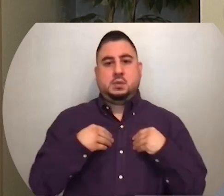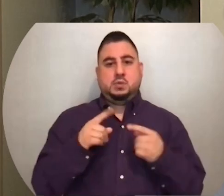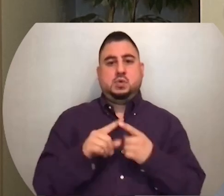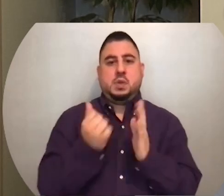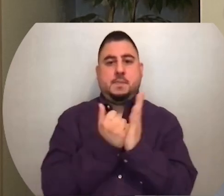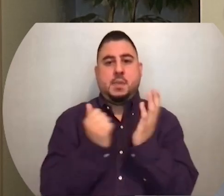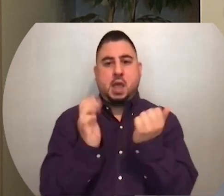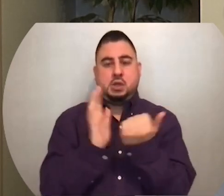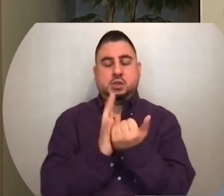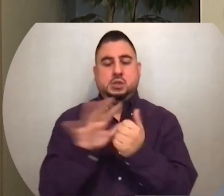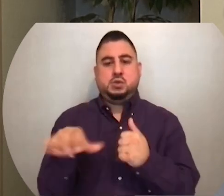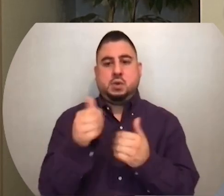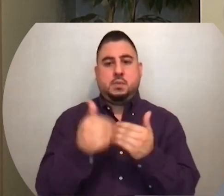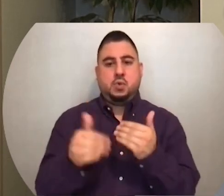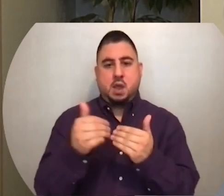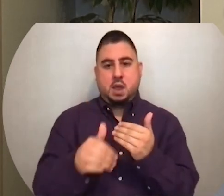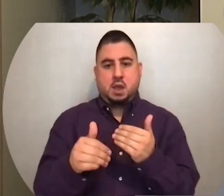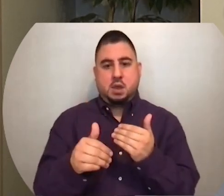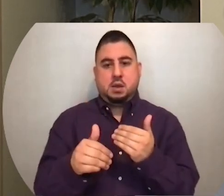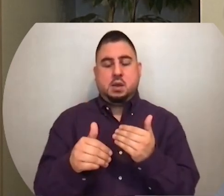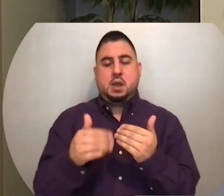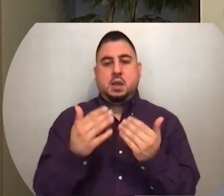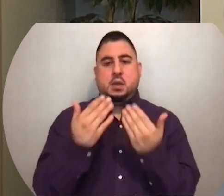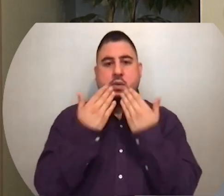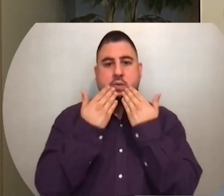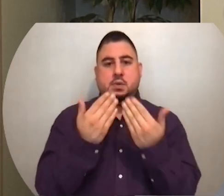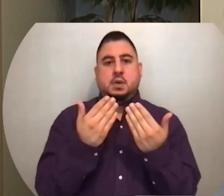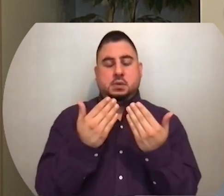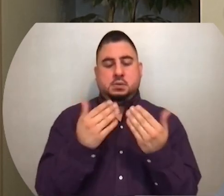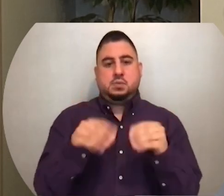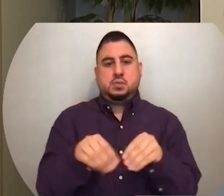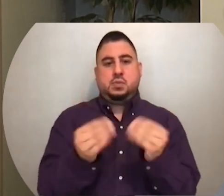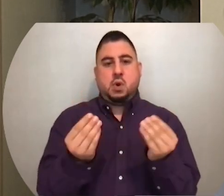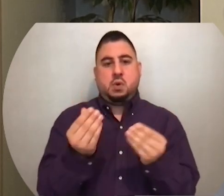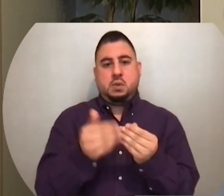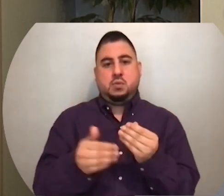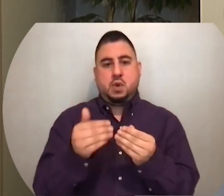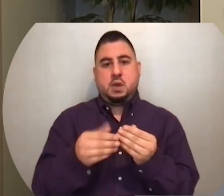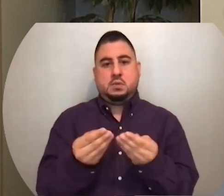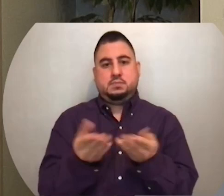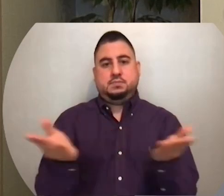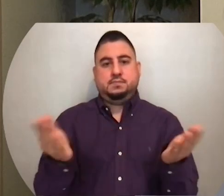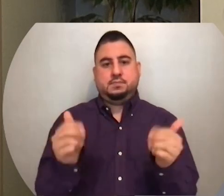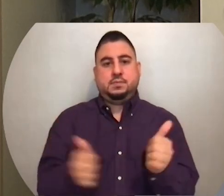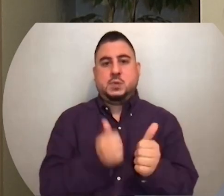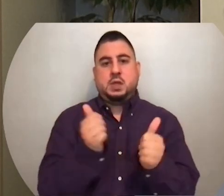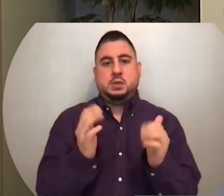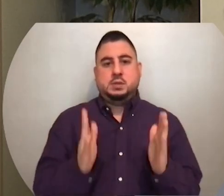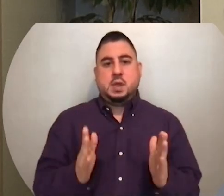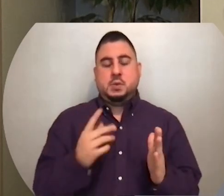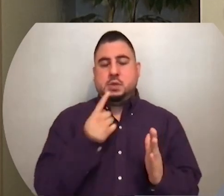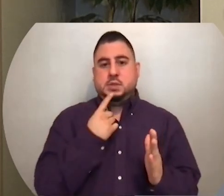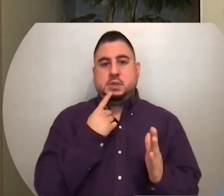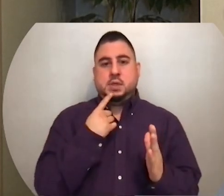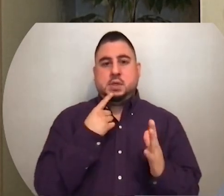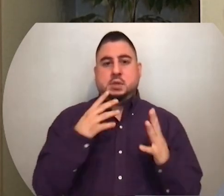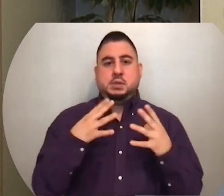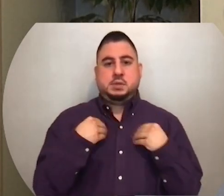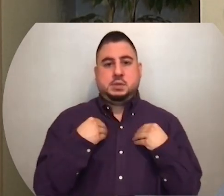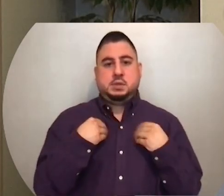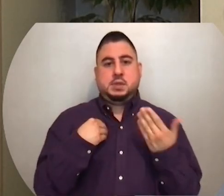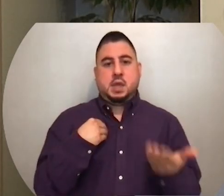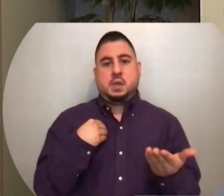passion, he took bread, and giving thanks, broke it, and gave it to his disciples, saying,